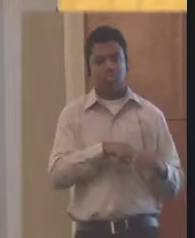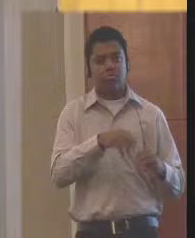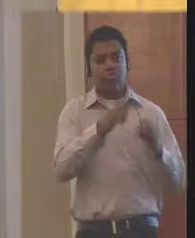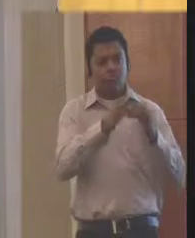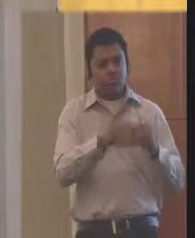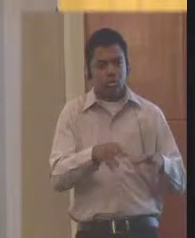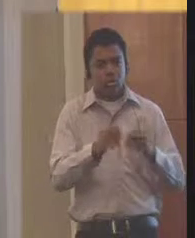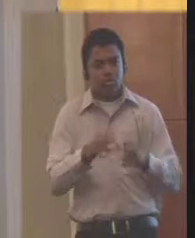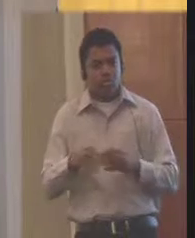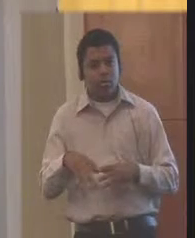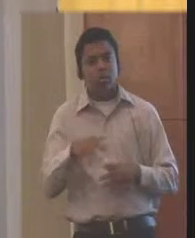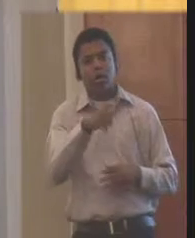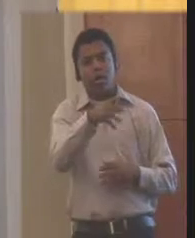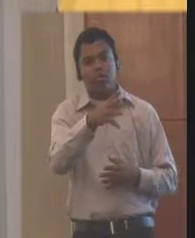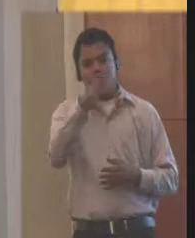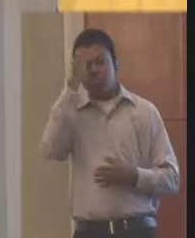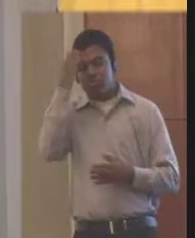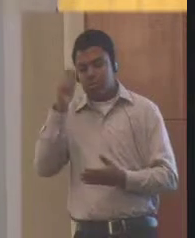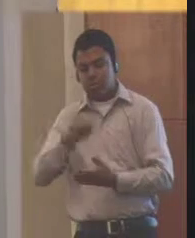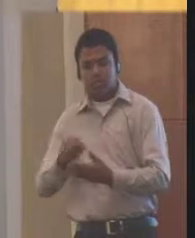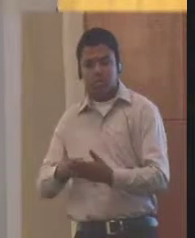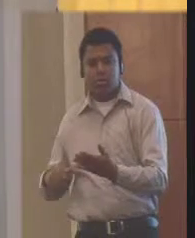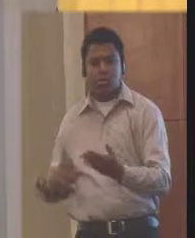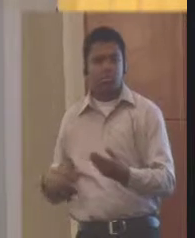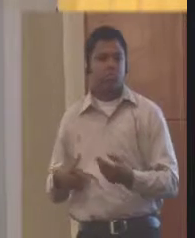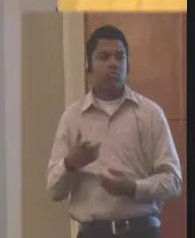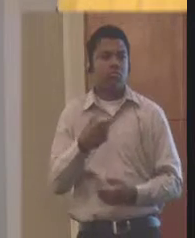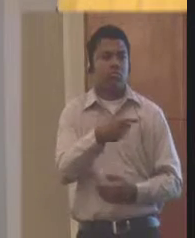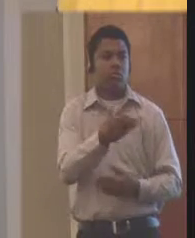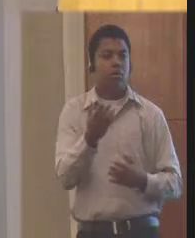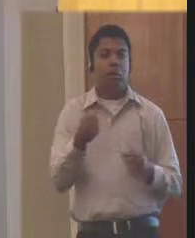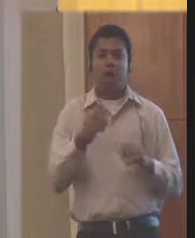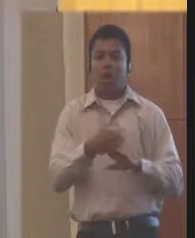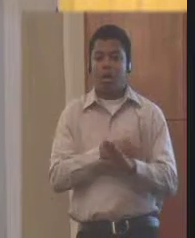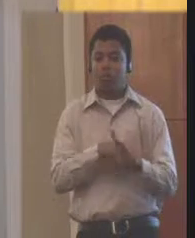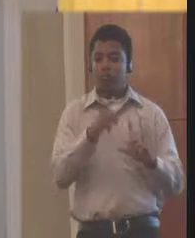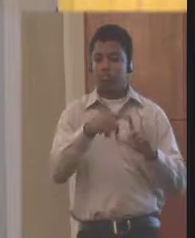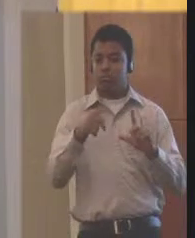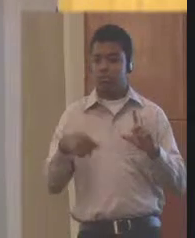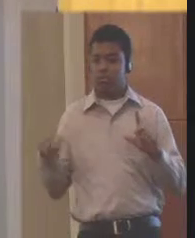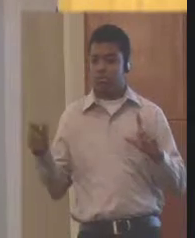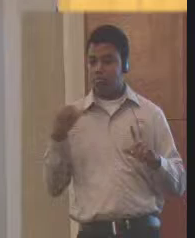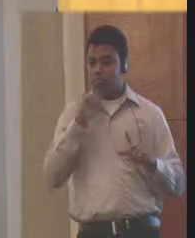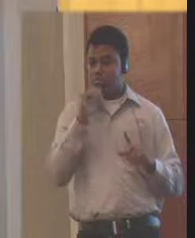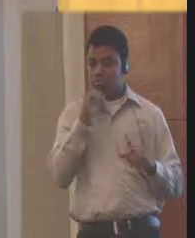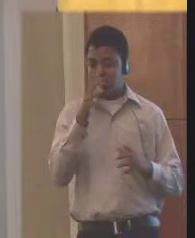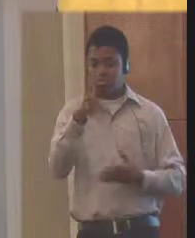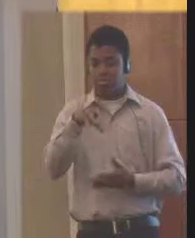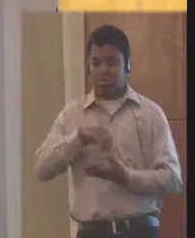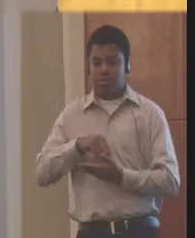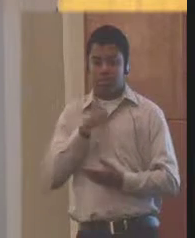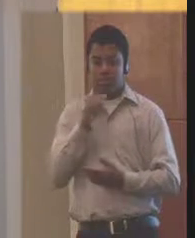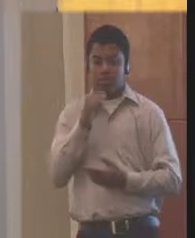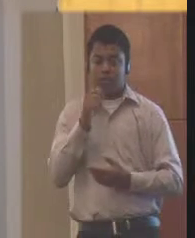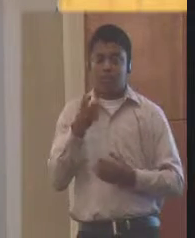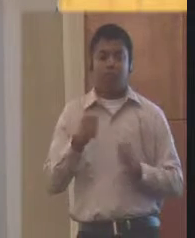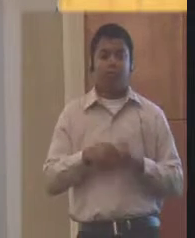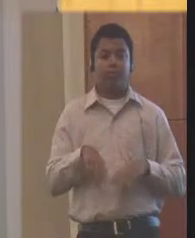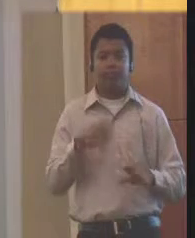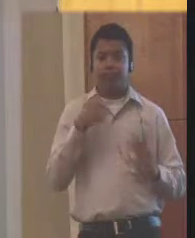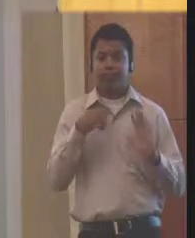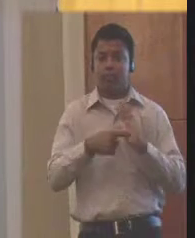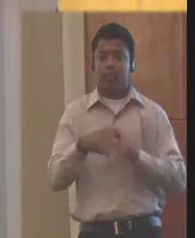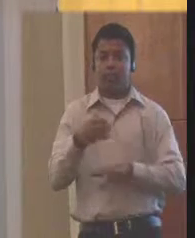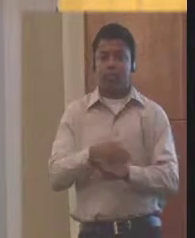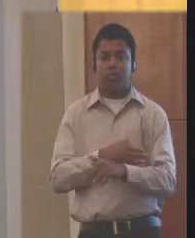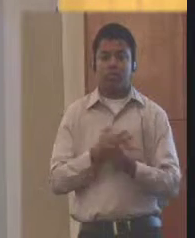The first case study I'd like to bring to your example of the research that's been done with regard to business continuity planning,